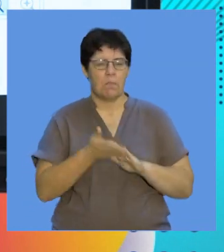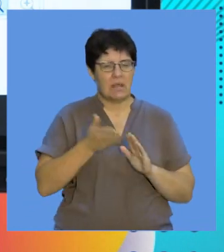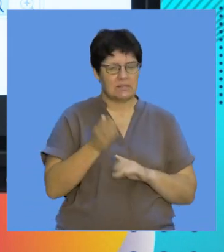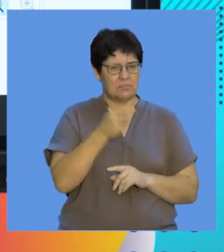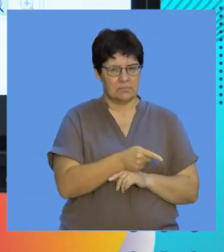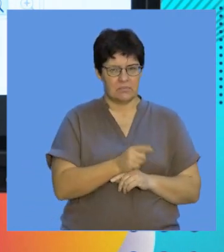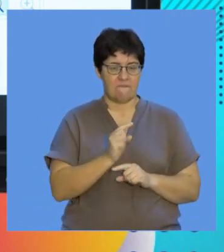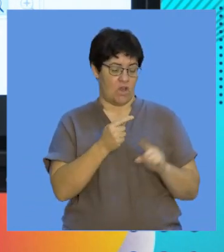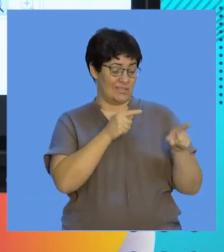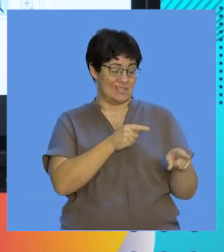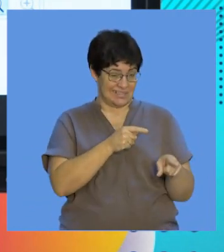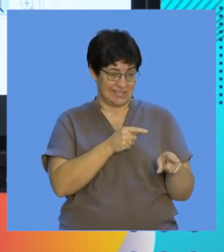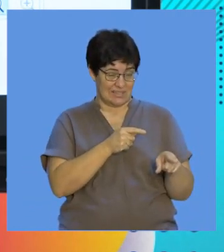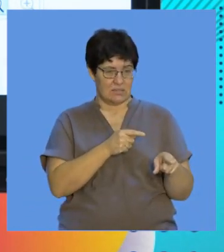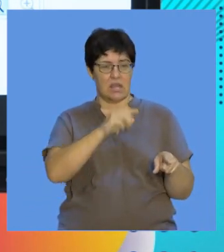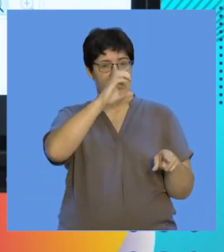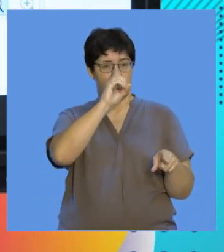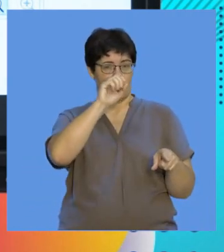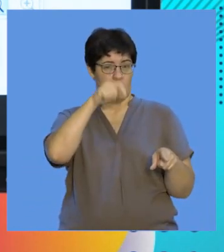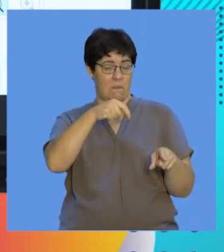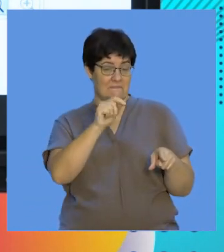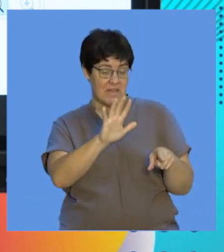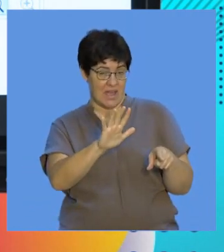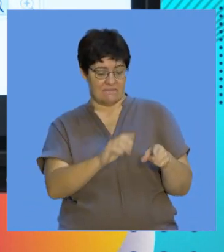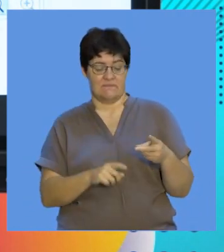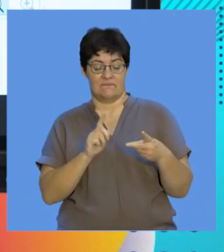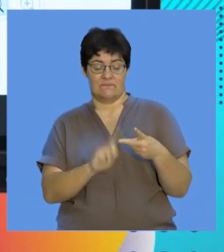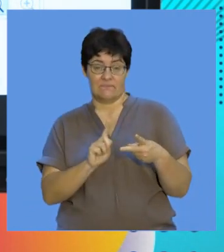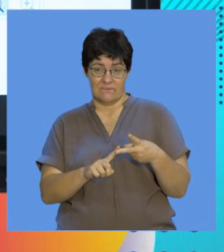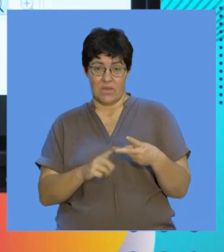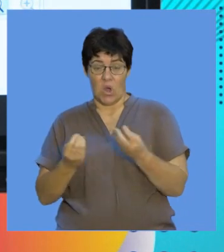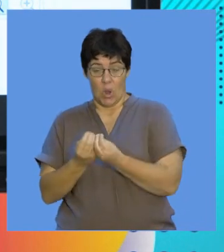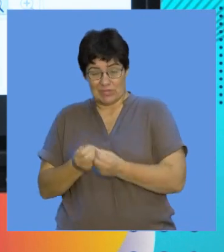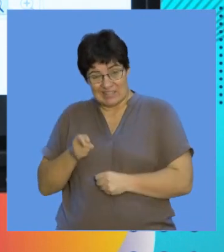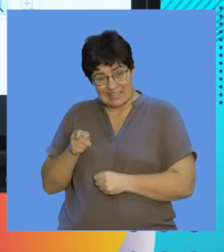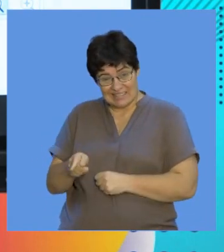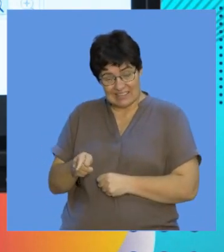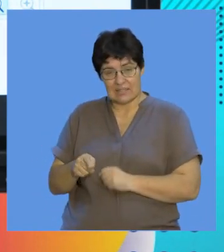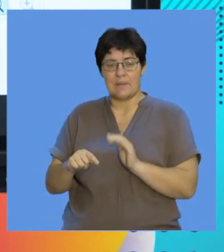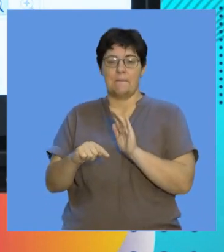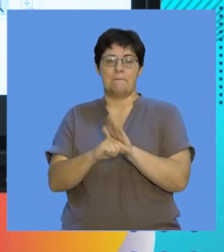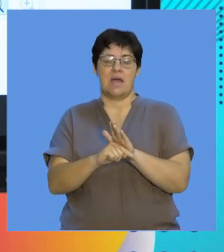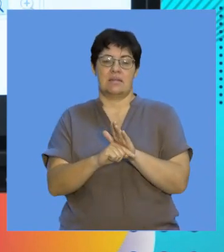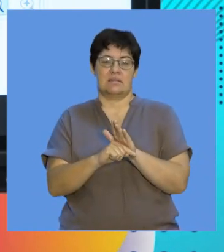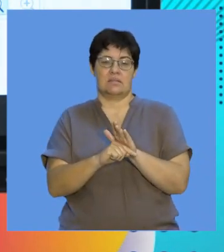of my first object is 0.5. The momentum of my second object is minus